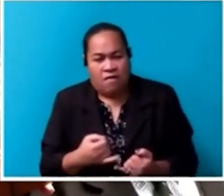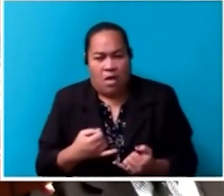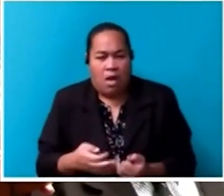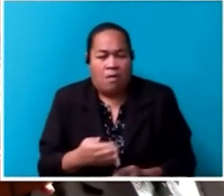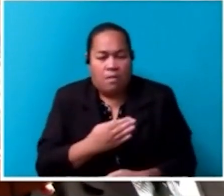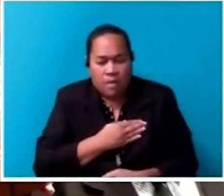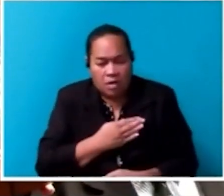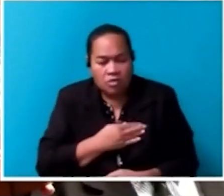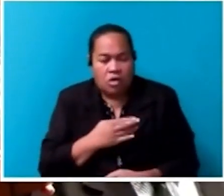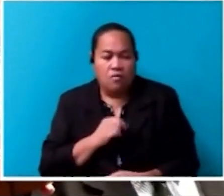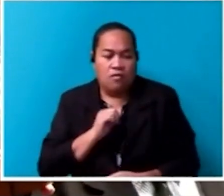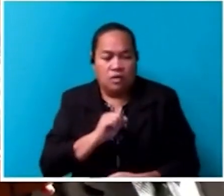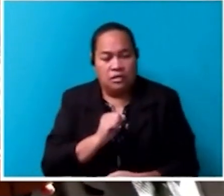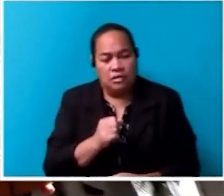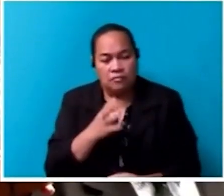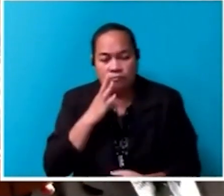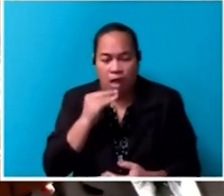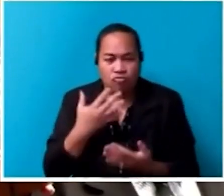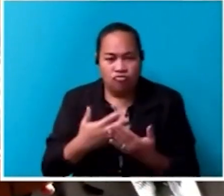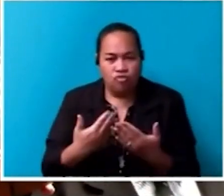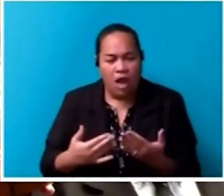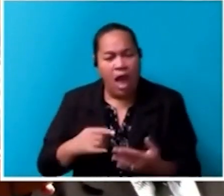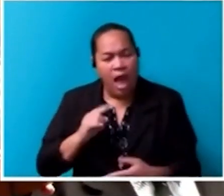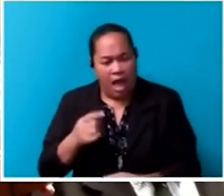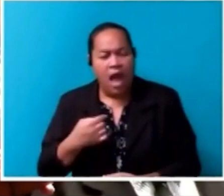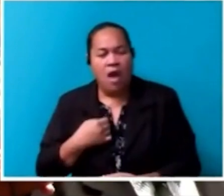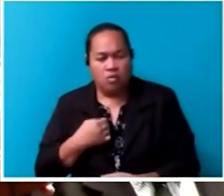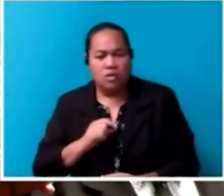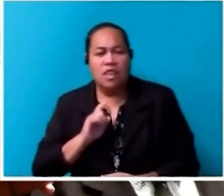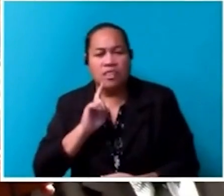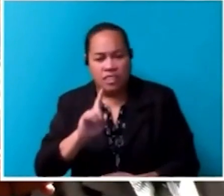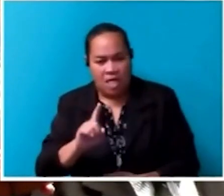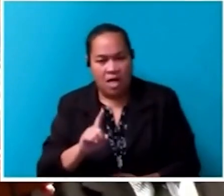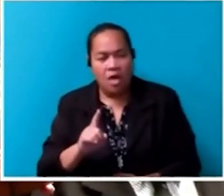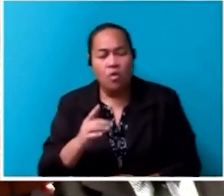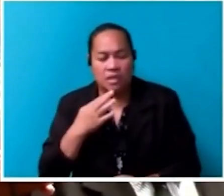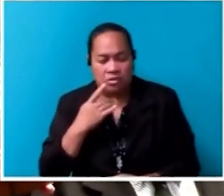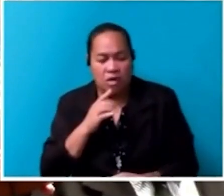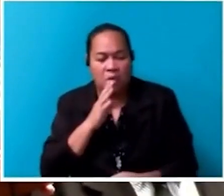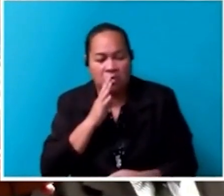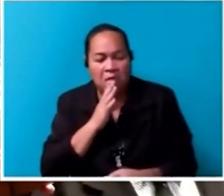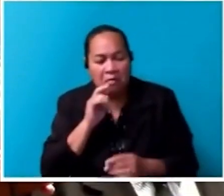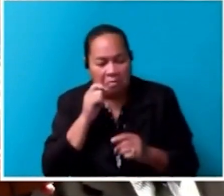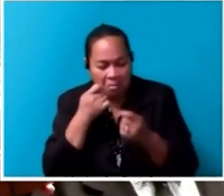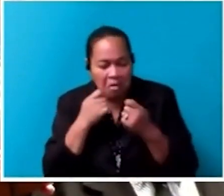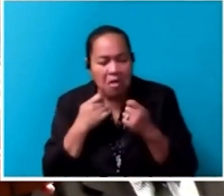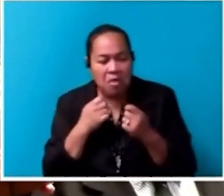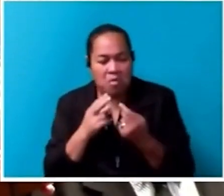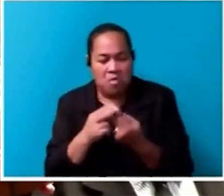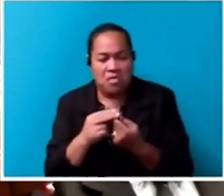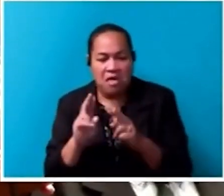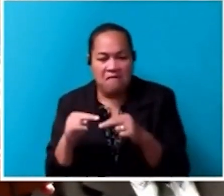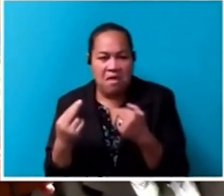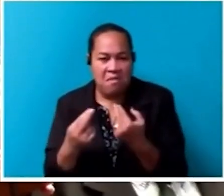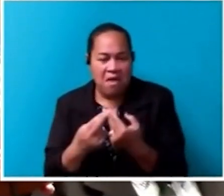contribution. But I was there grieving with the family, and I never saw him.